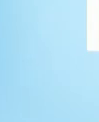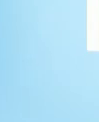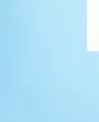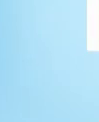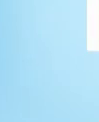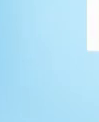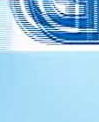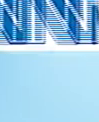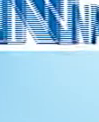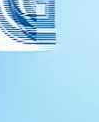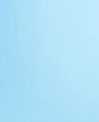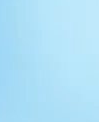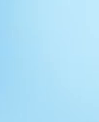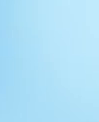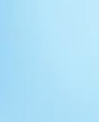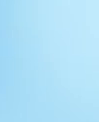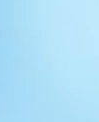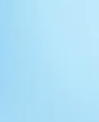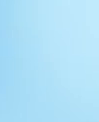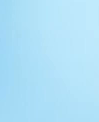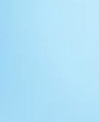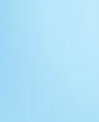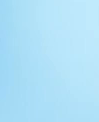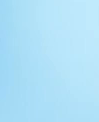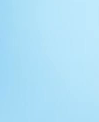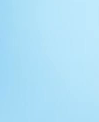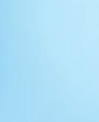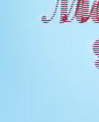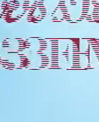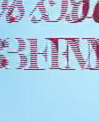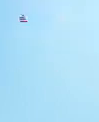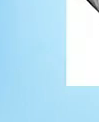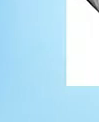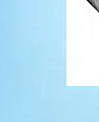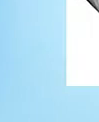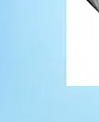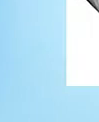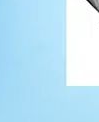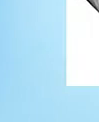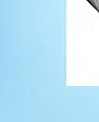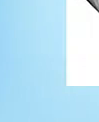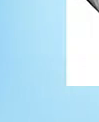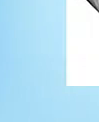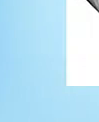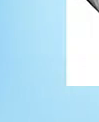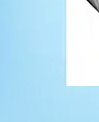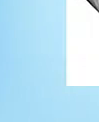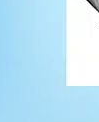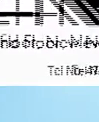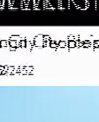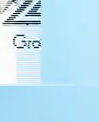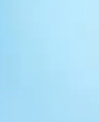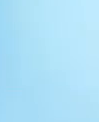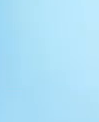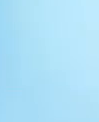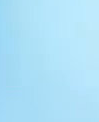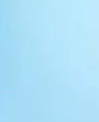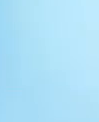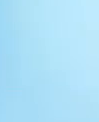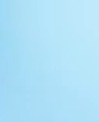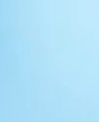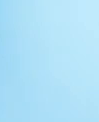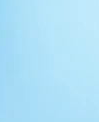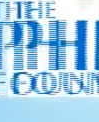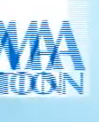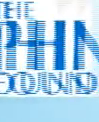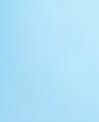Naga Channel 48, 98.3 FM The Mother's Touch, 24K Jewelry and Pawn Shop,